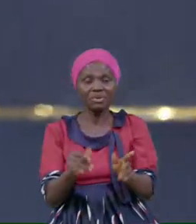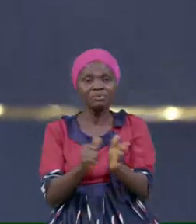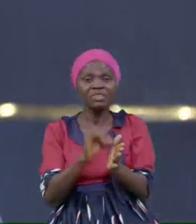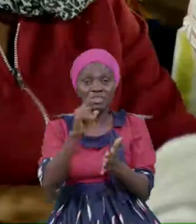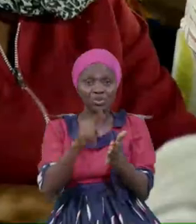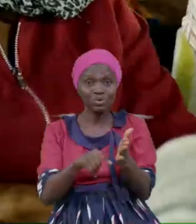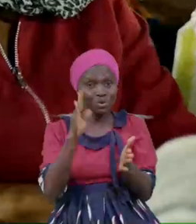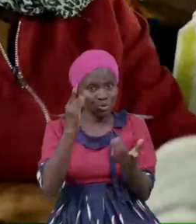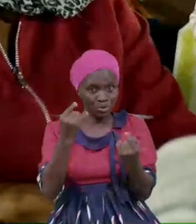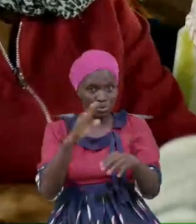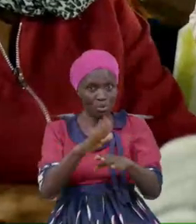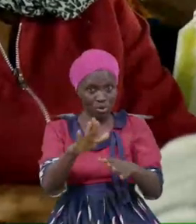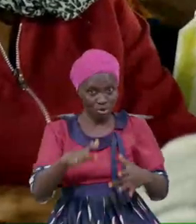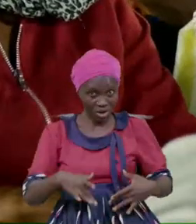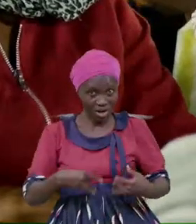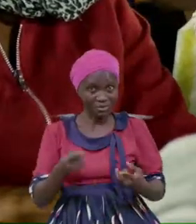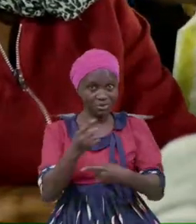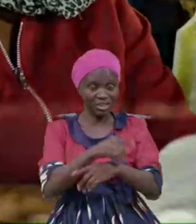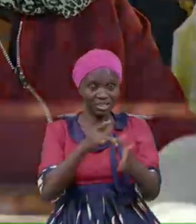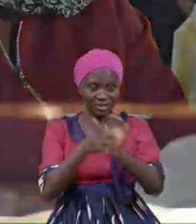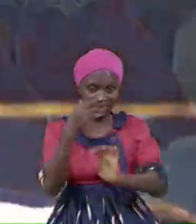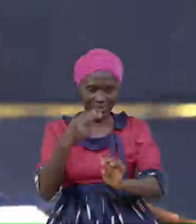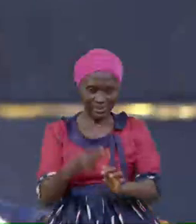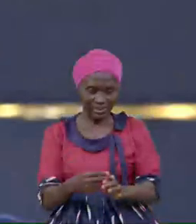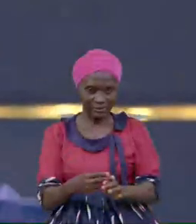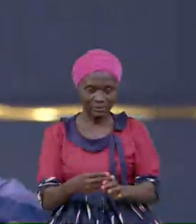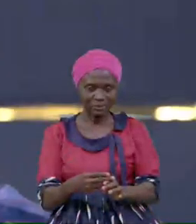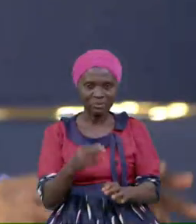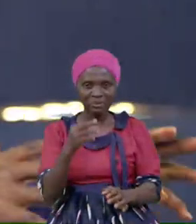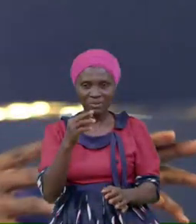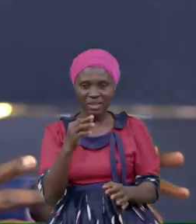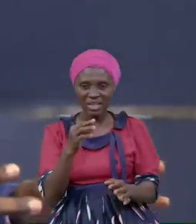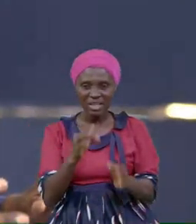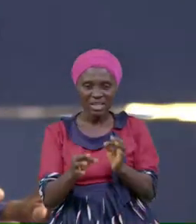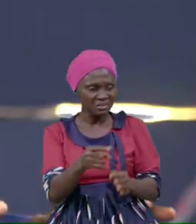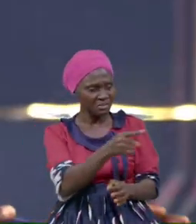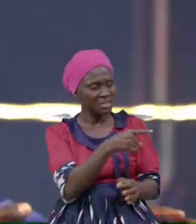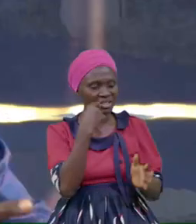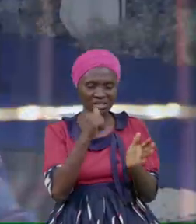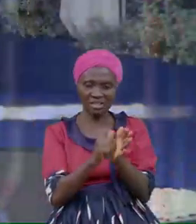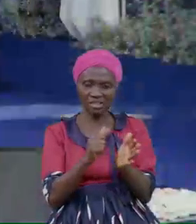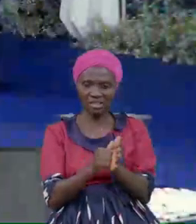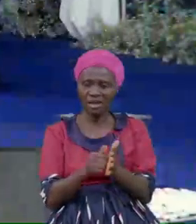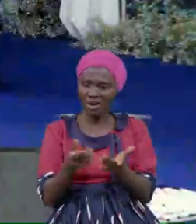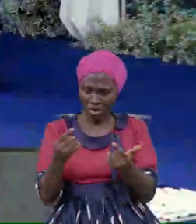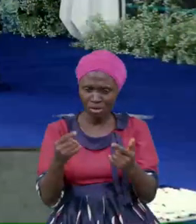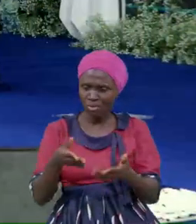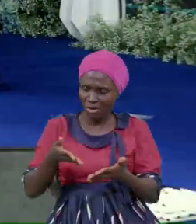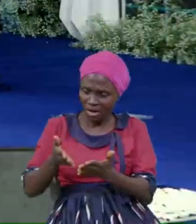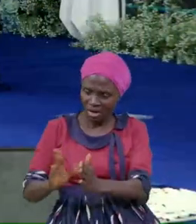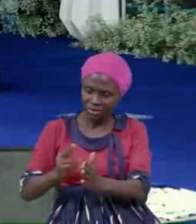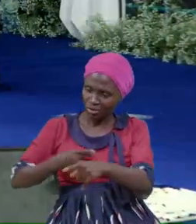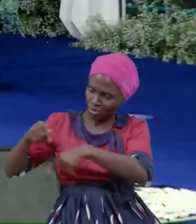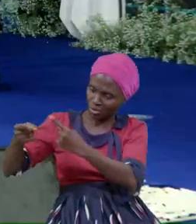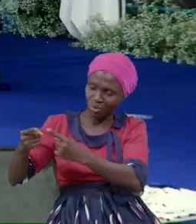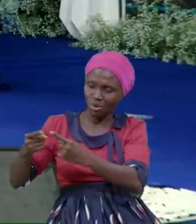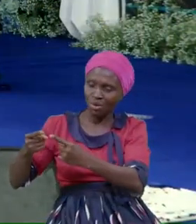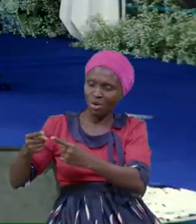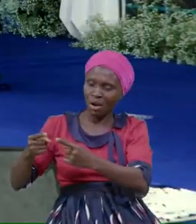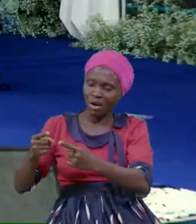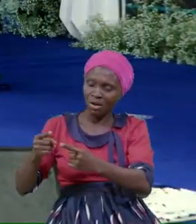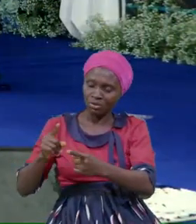today. They say, let's say this. Let's wrap the lies together and let's tell